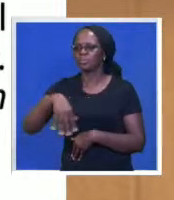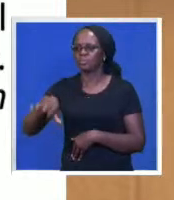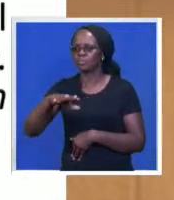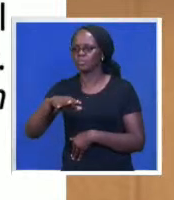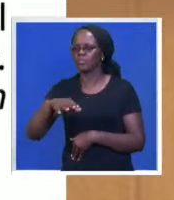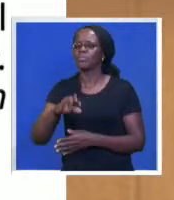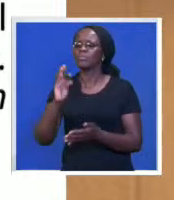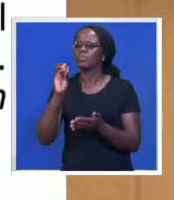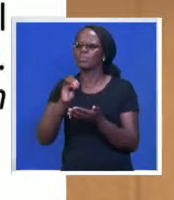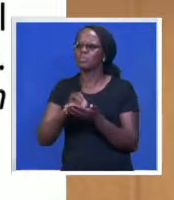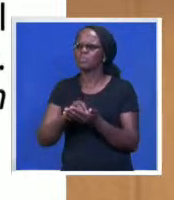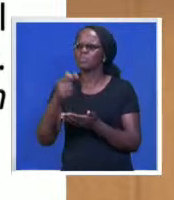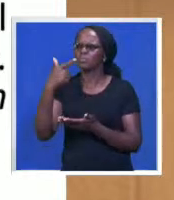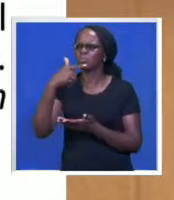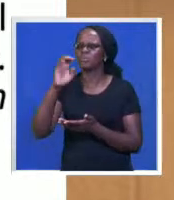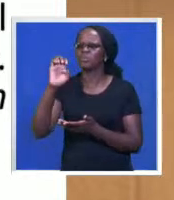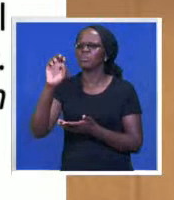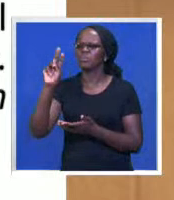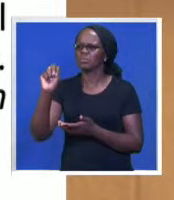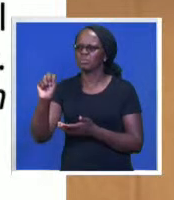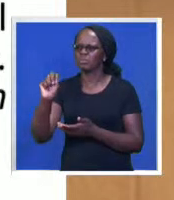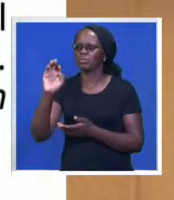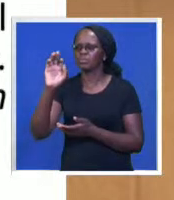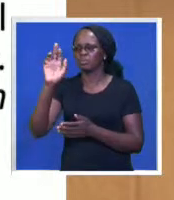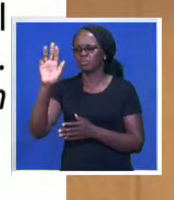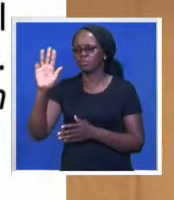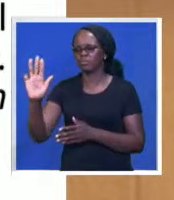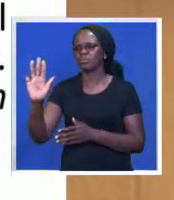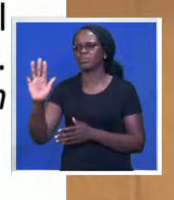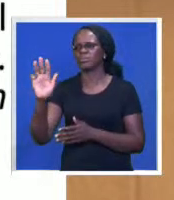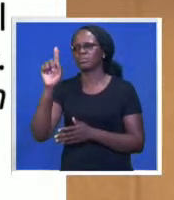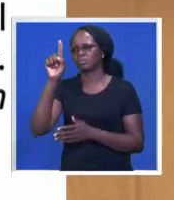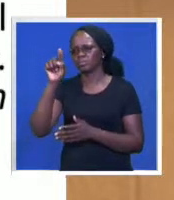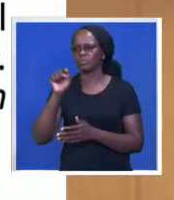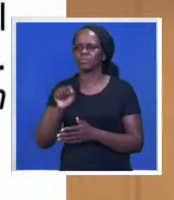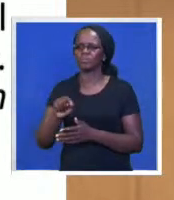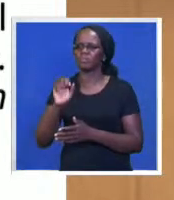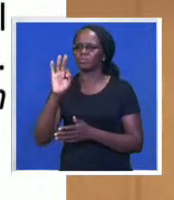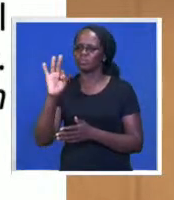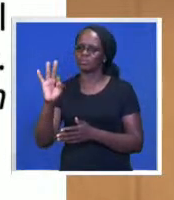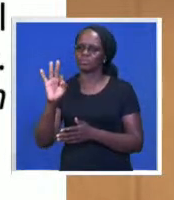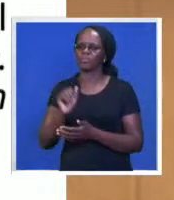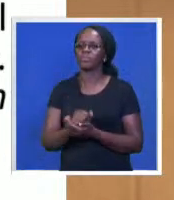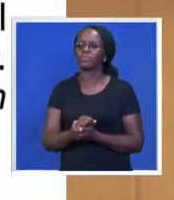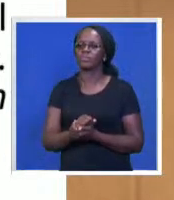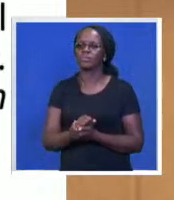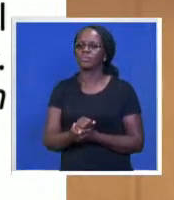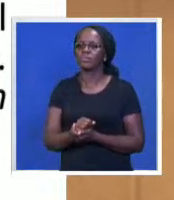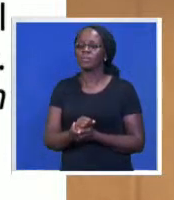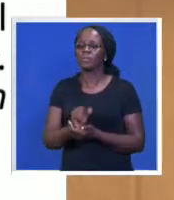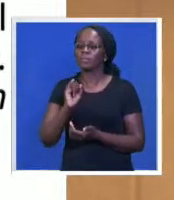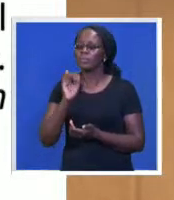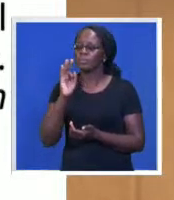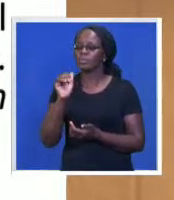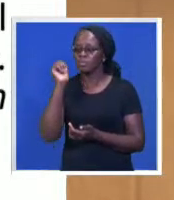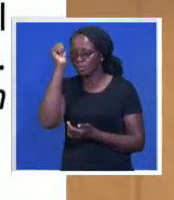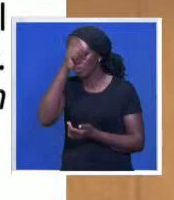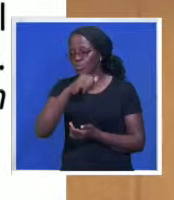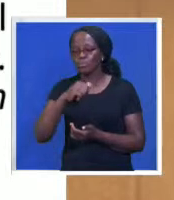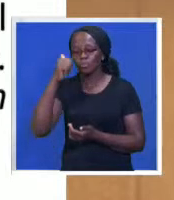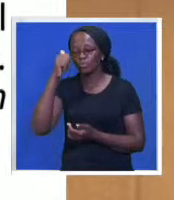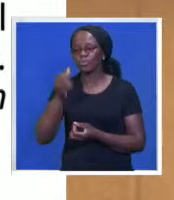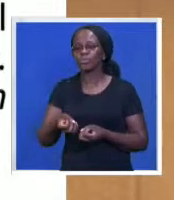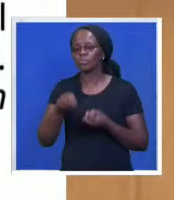3. Every moving thing that lives shall be food for you. And as I gave you the green plants, I give